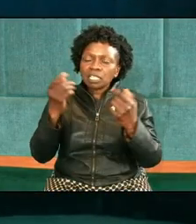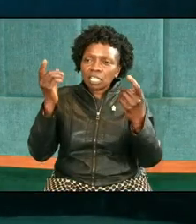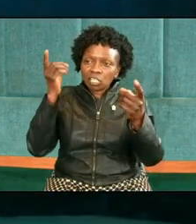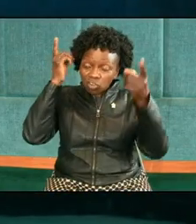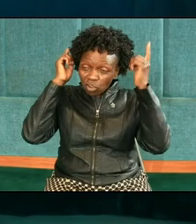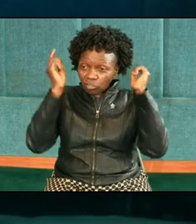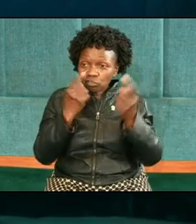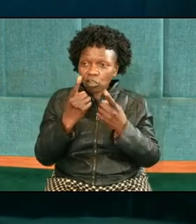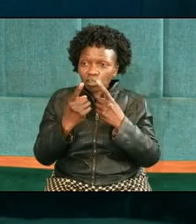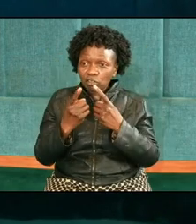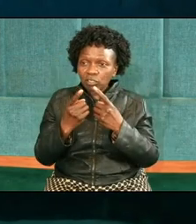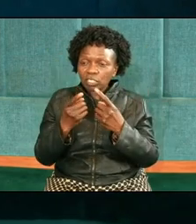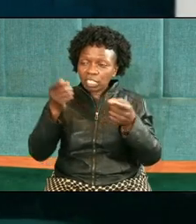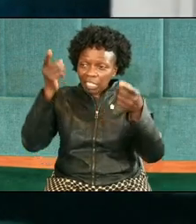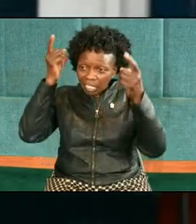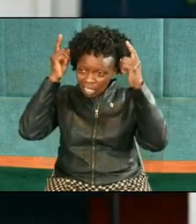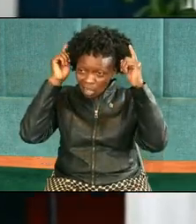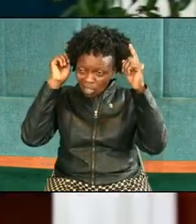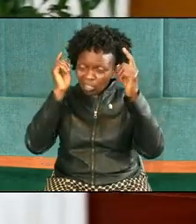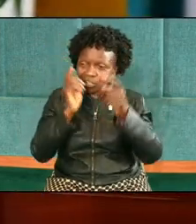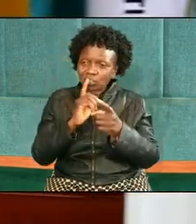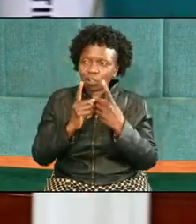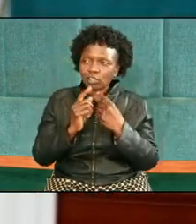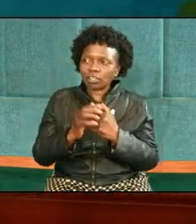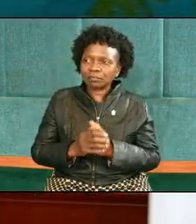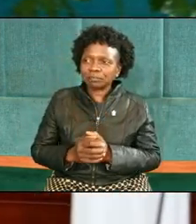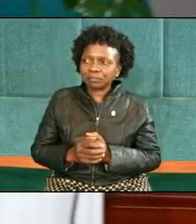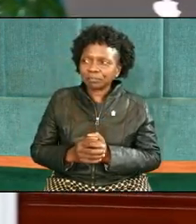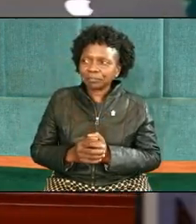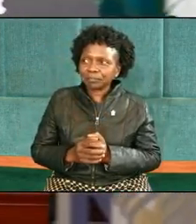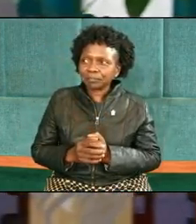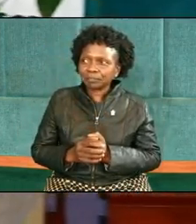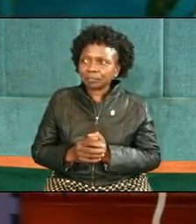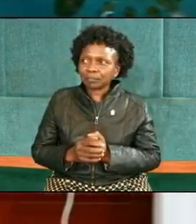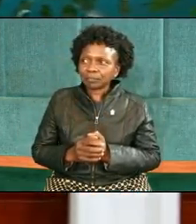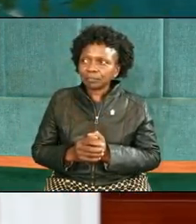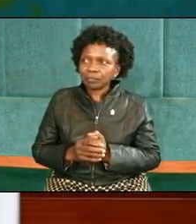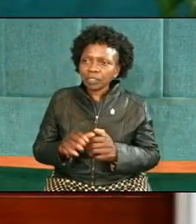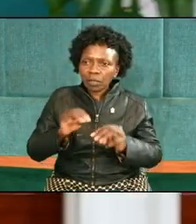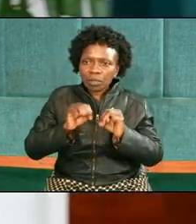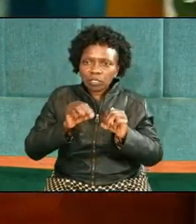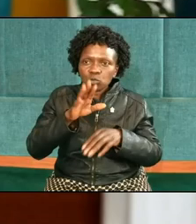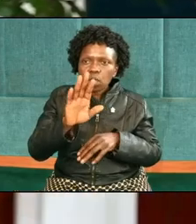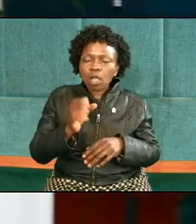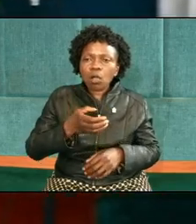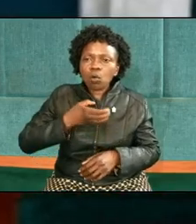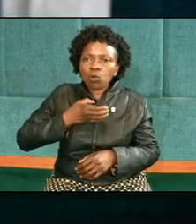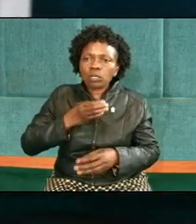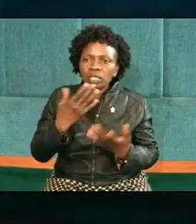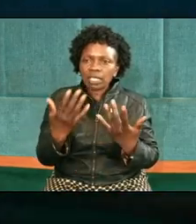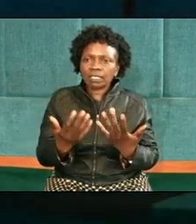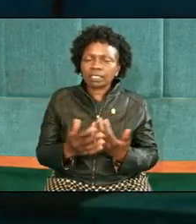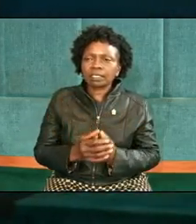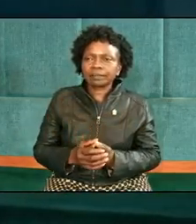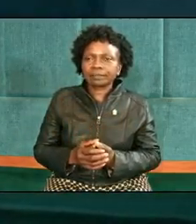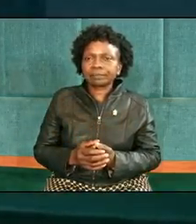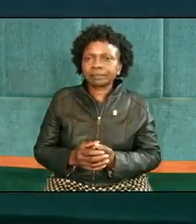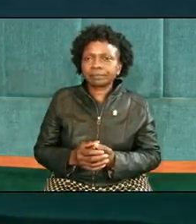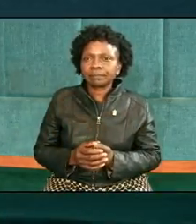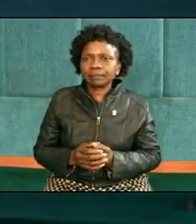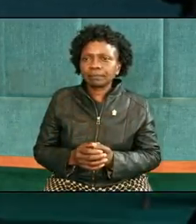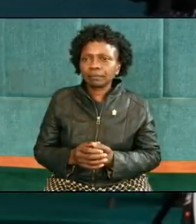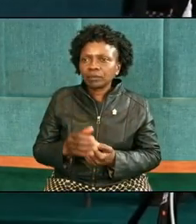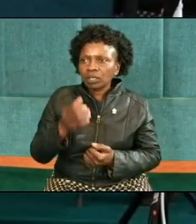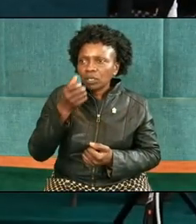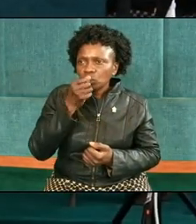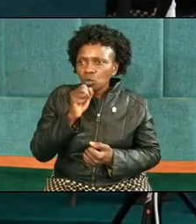Anytime God wants animal to respond, no matter which one, they respond. Man is the only thing that gives God trouble.